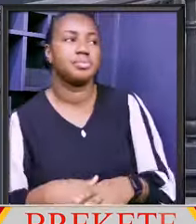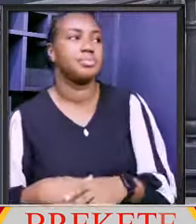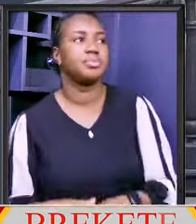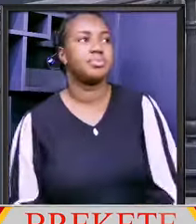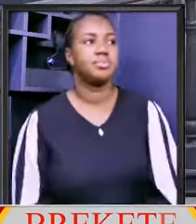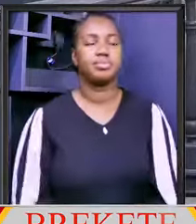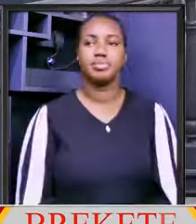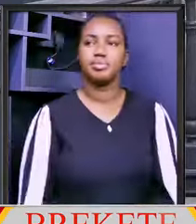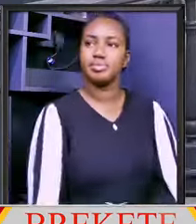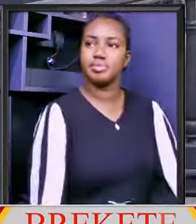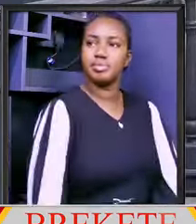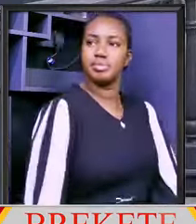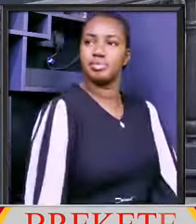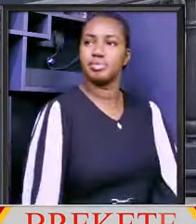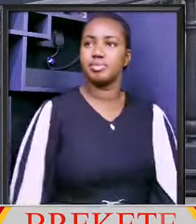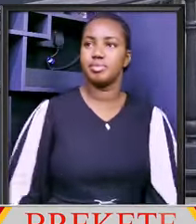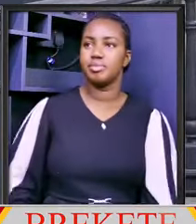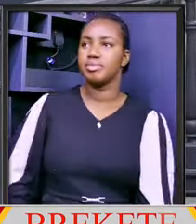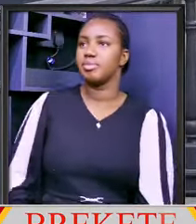You want to talk?